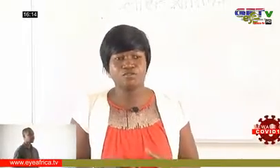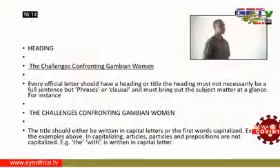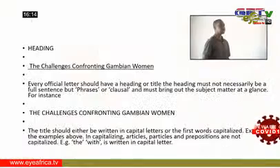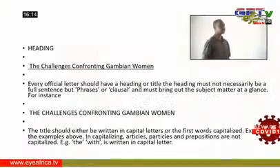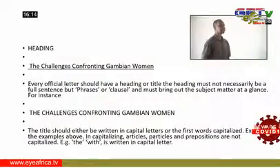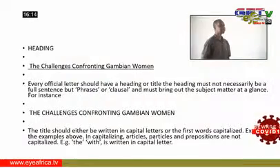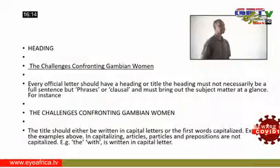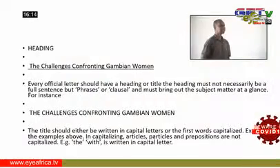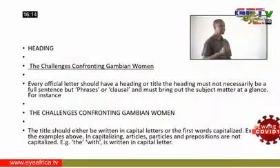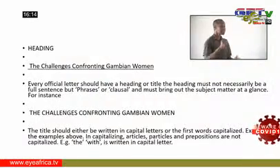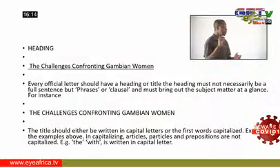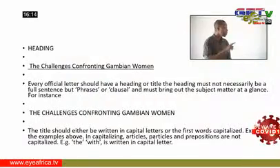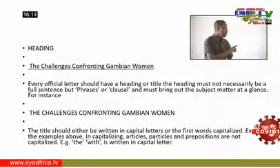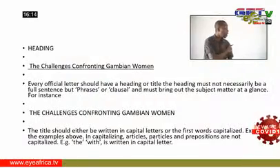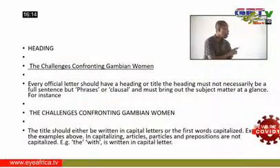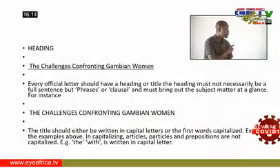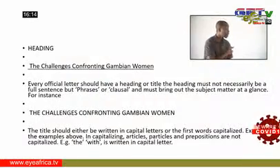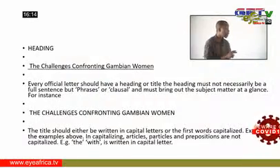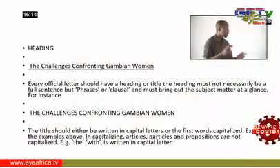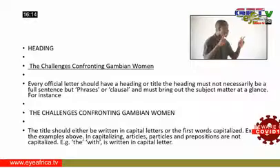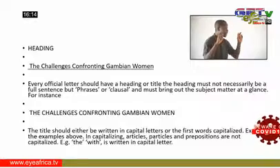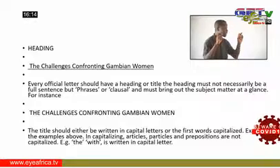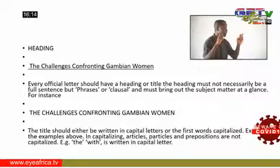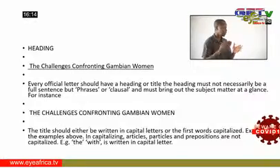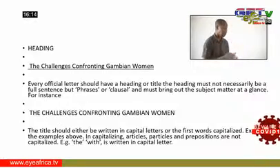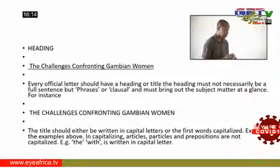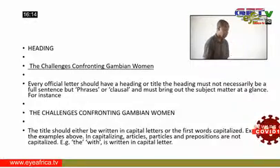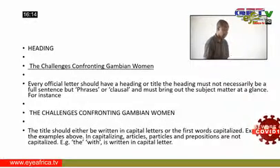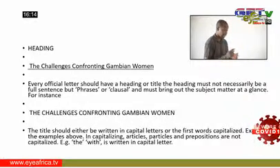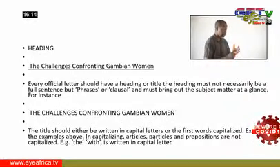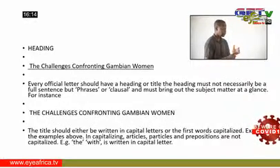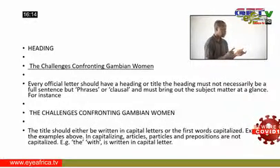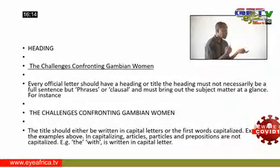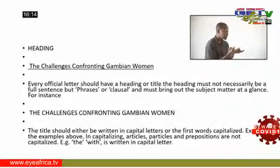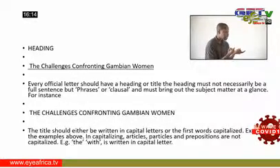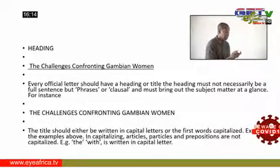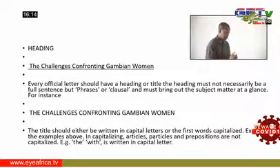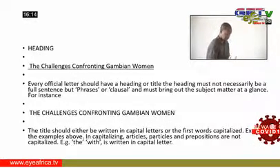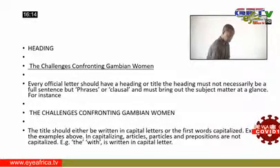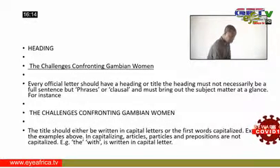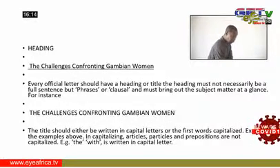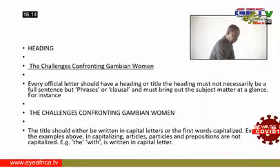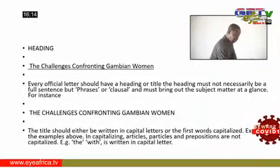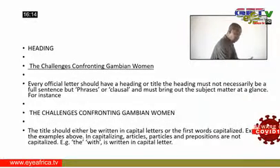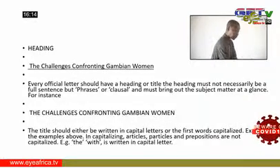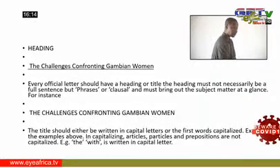But also, the heading also have some protocols that are supposed to be followed.